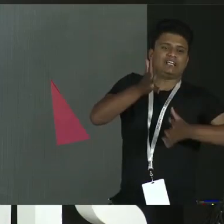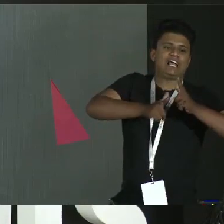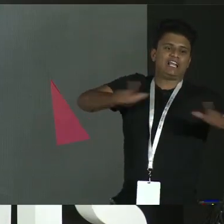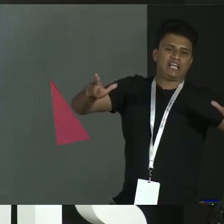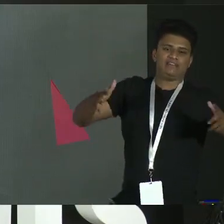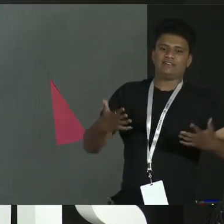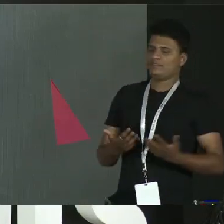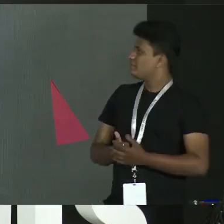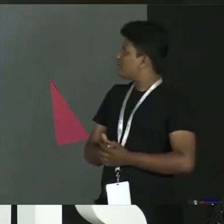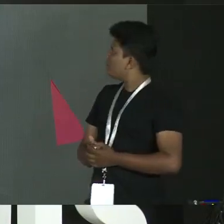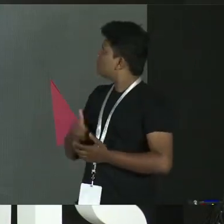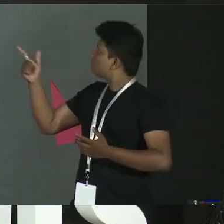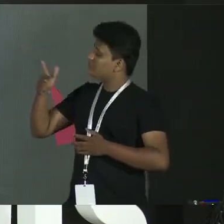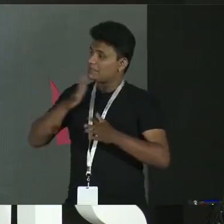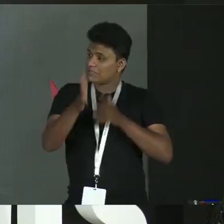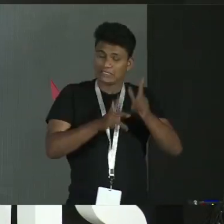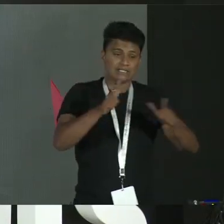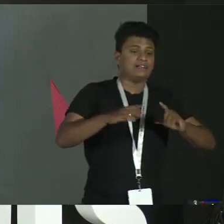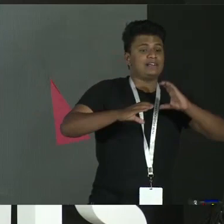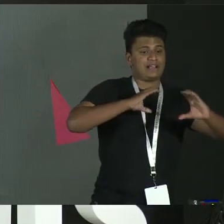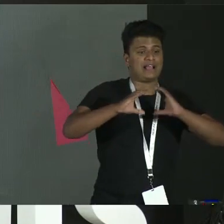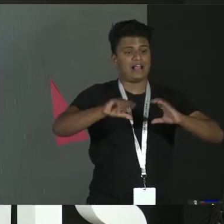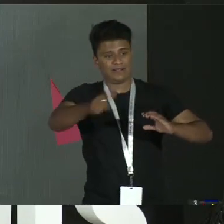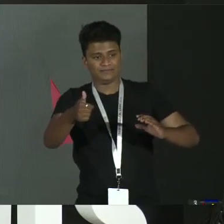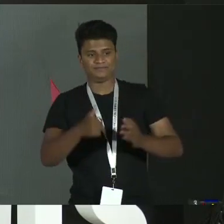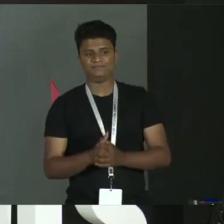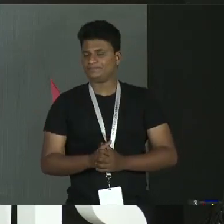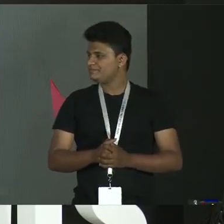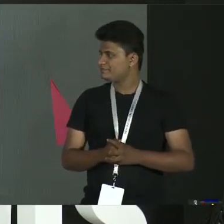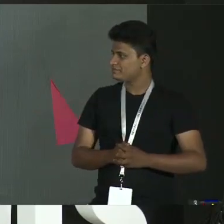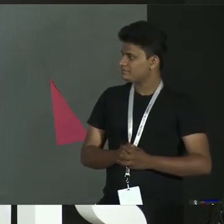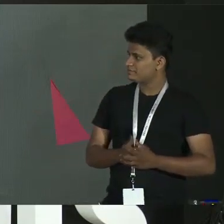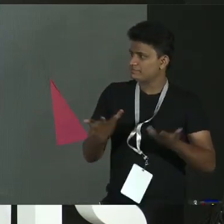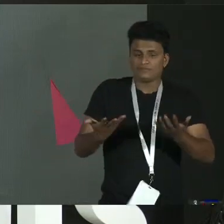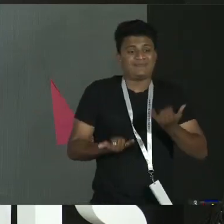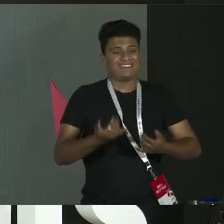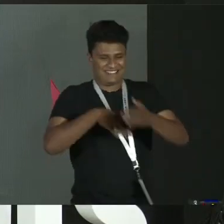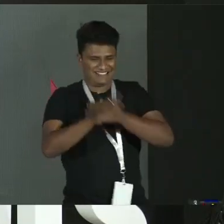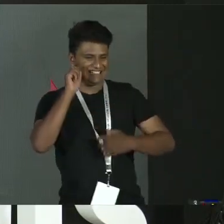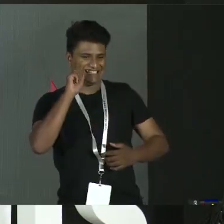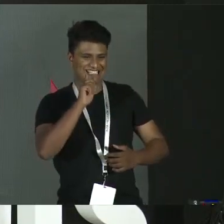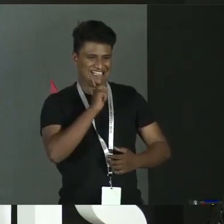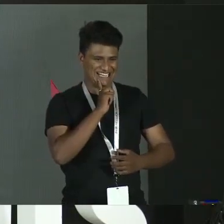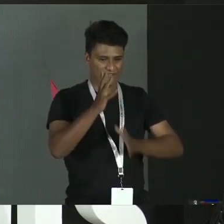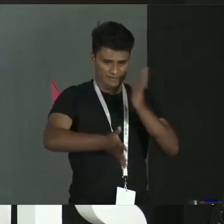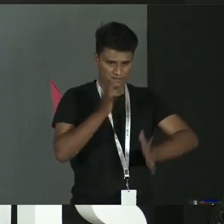and sign language is another form of communication. When deaf individuals